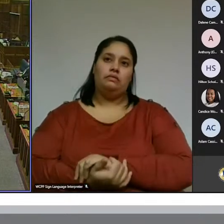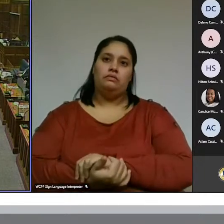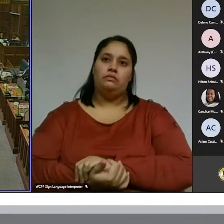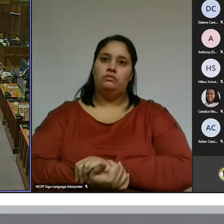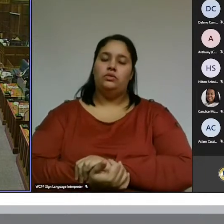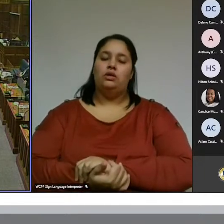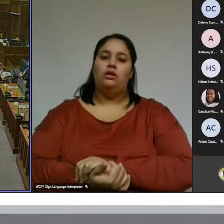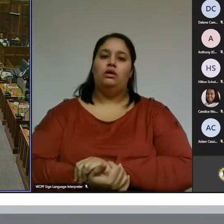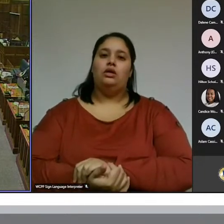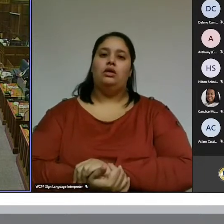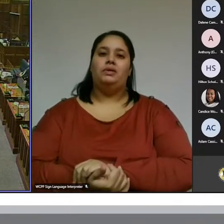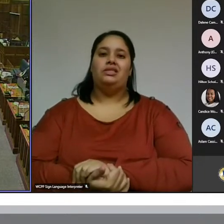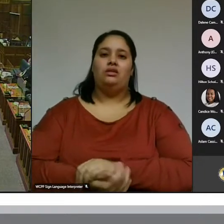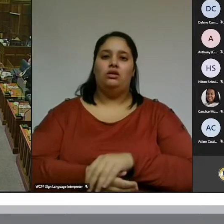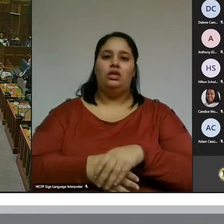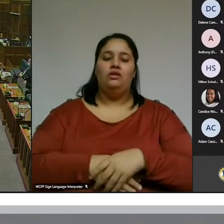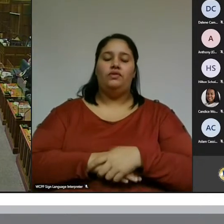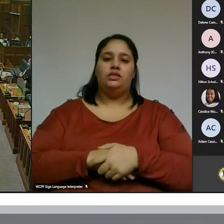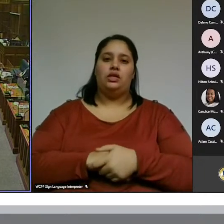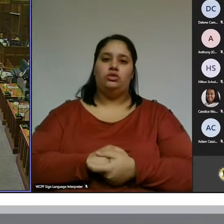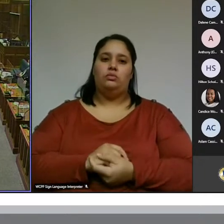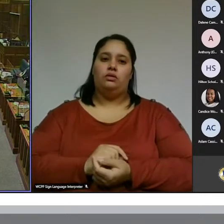colleagues and guests,